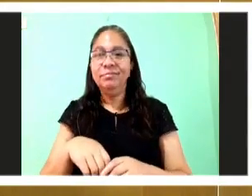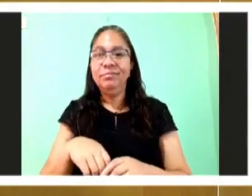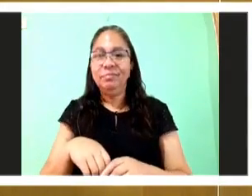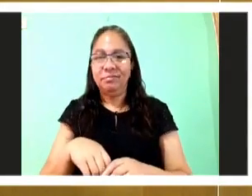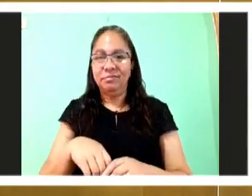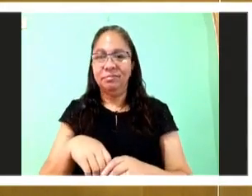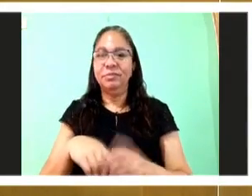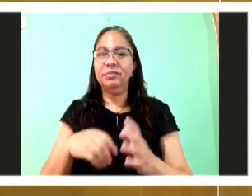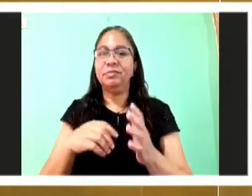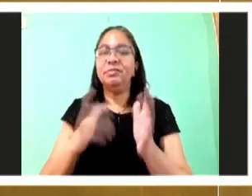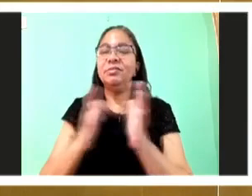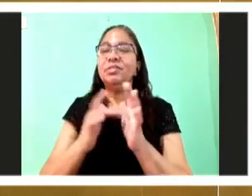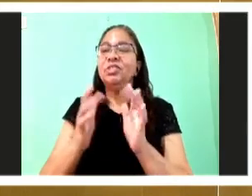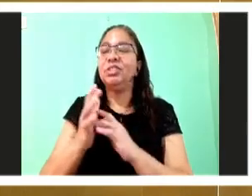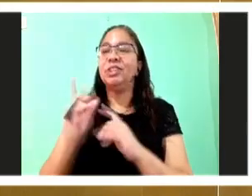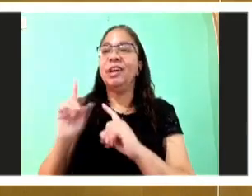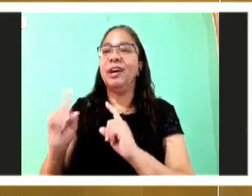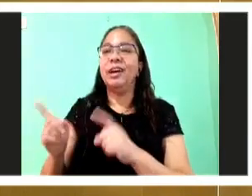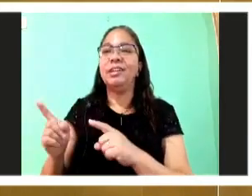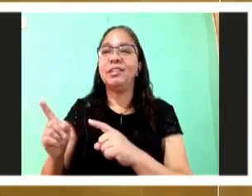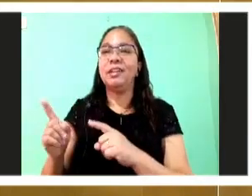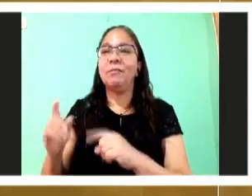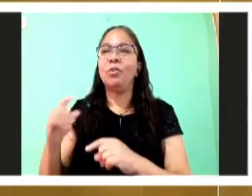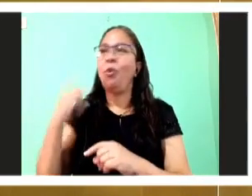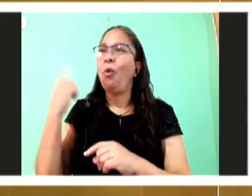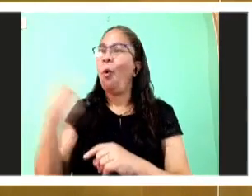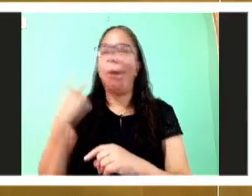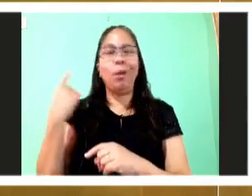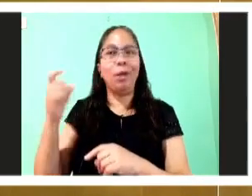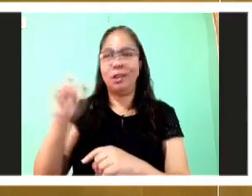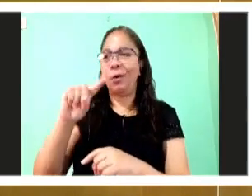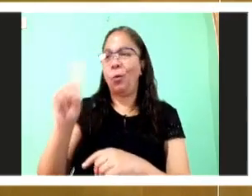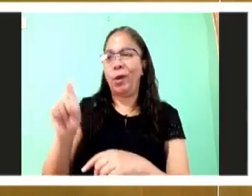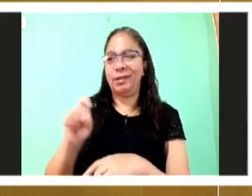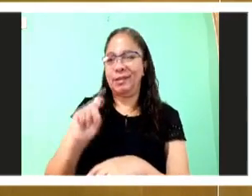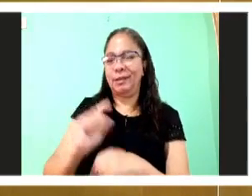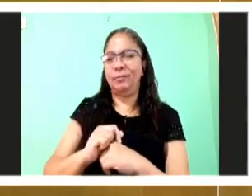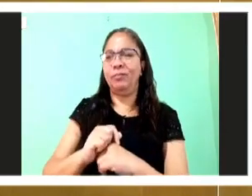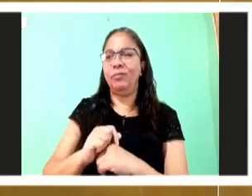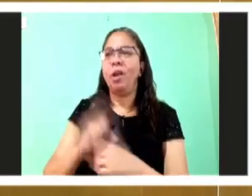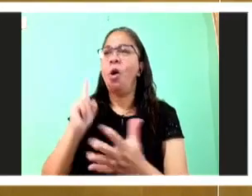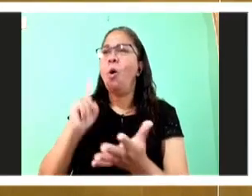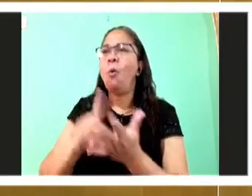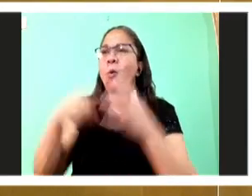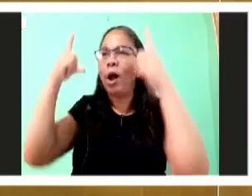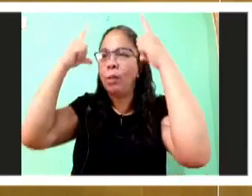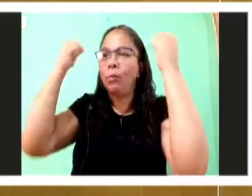Jesus' answer is always with a question. What did Moses command you?